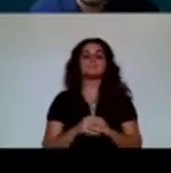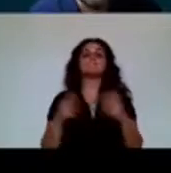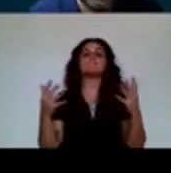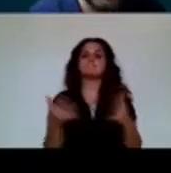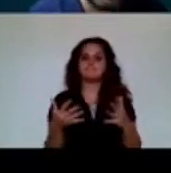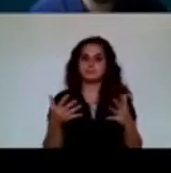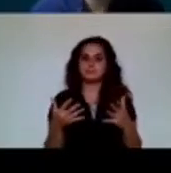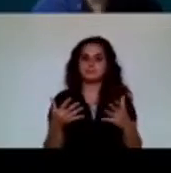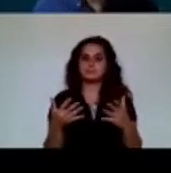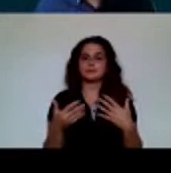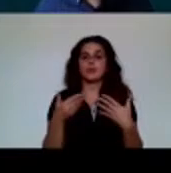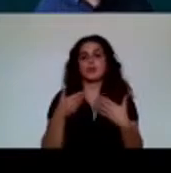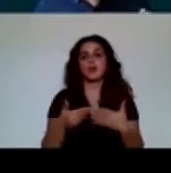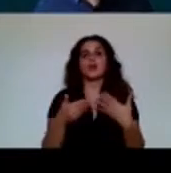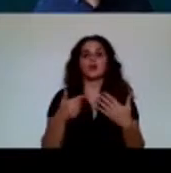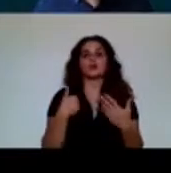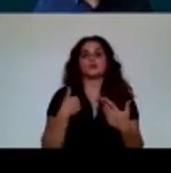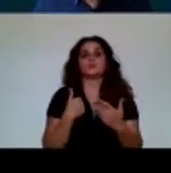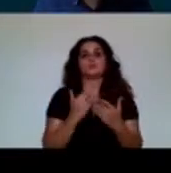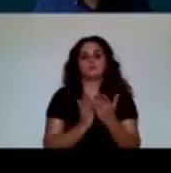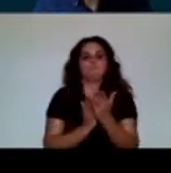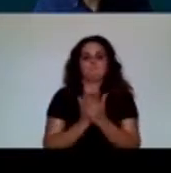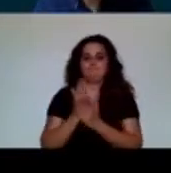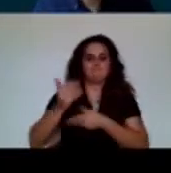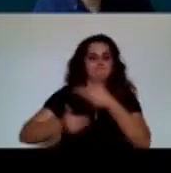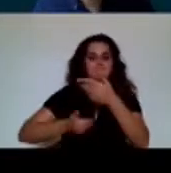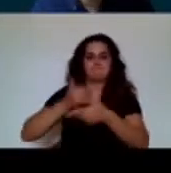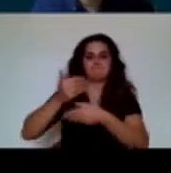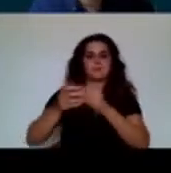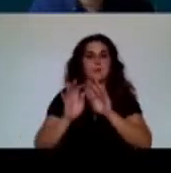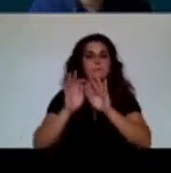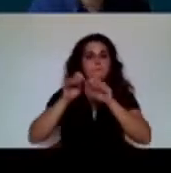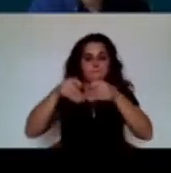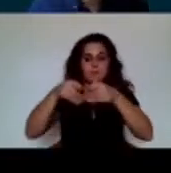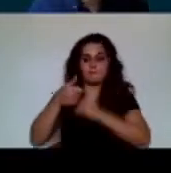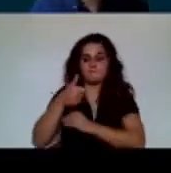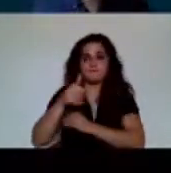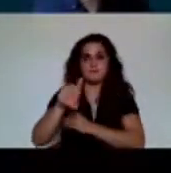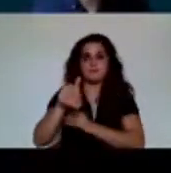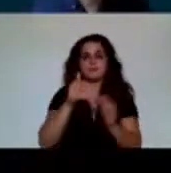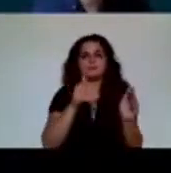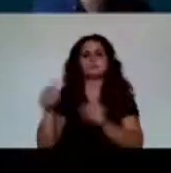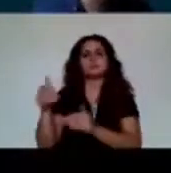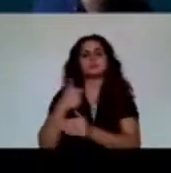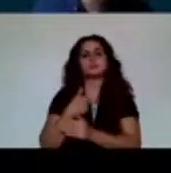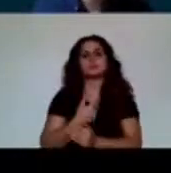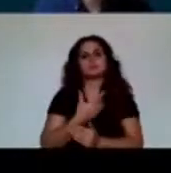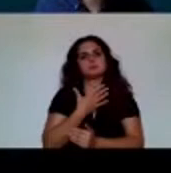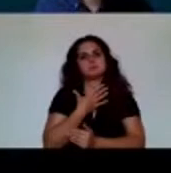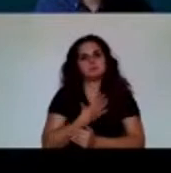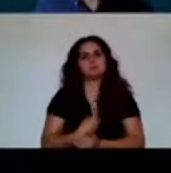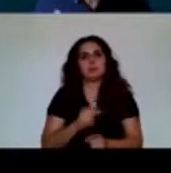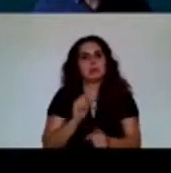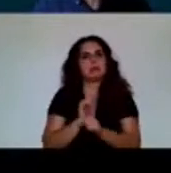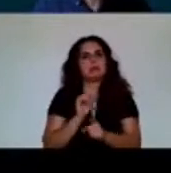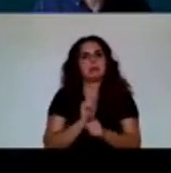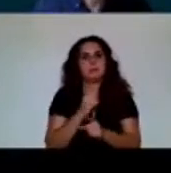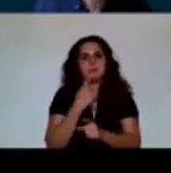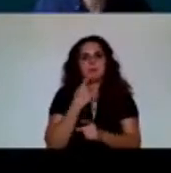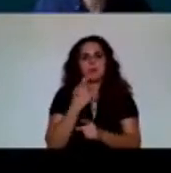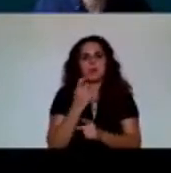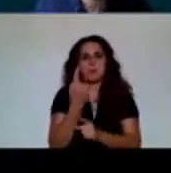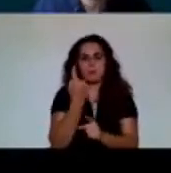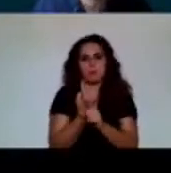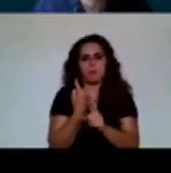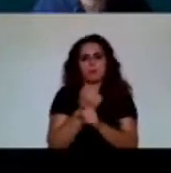So now, as I'm moving towards the end of this presentation, I would still like to address one question that you